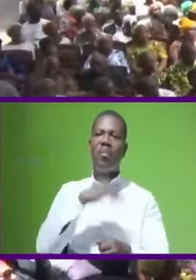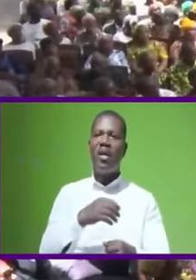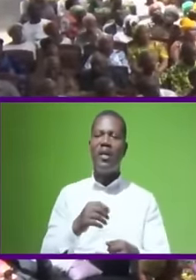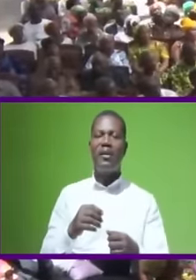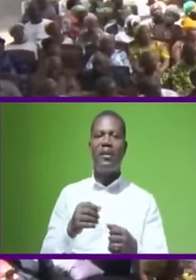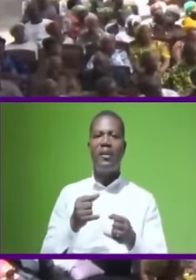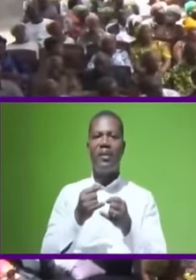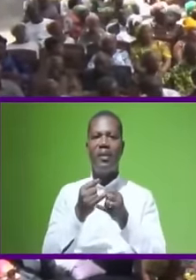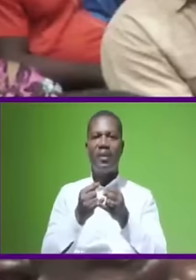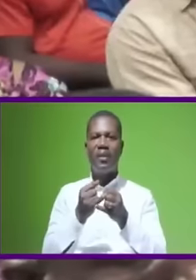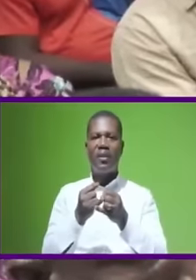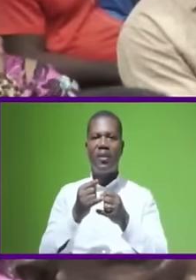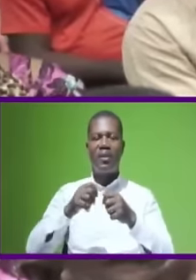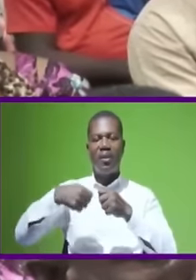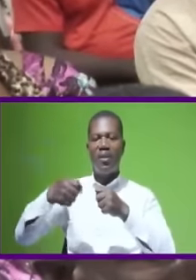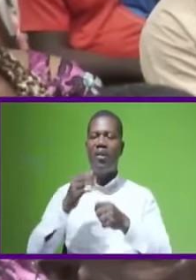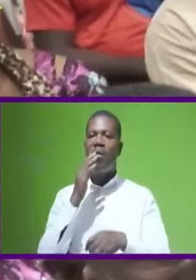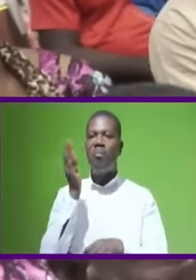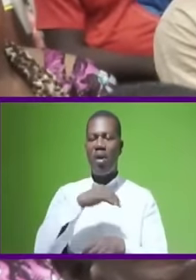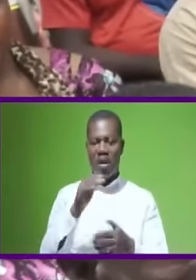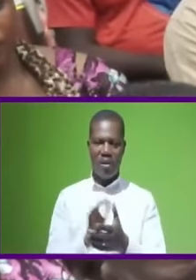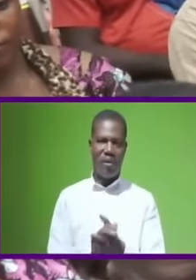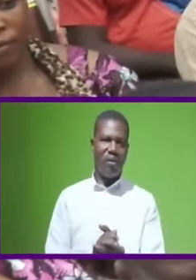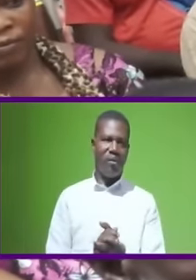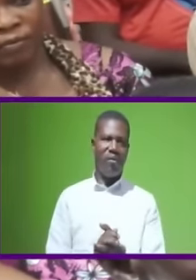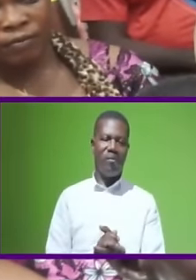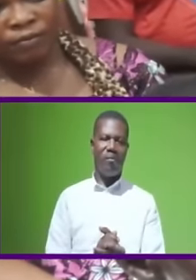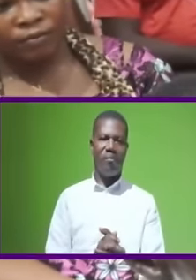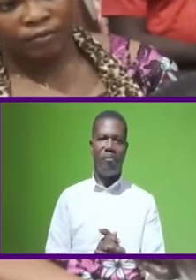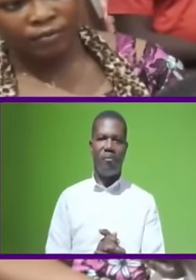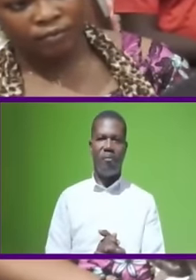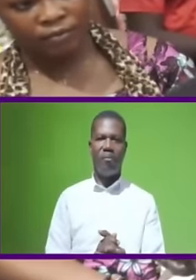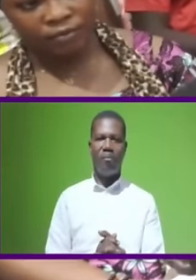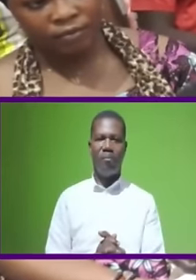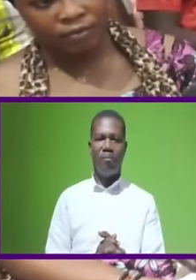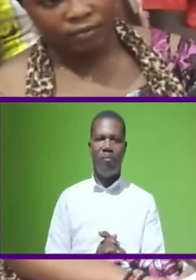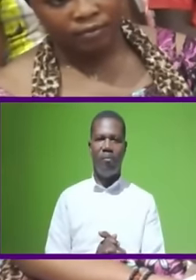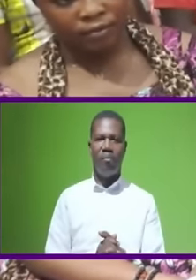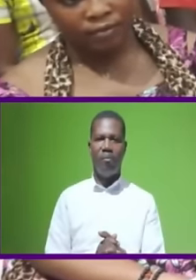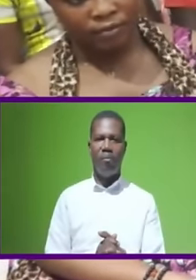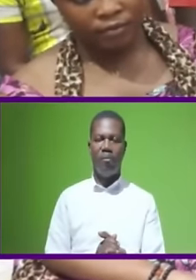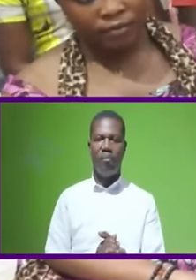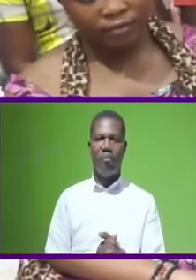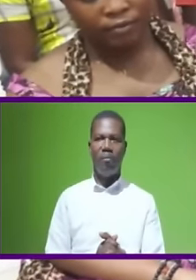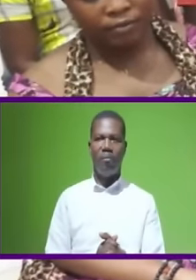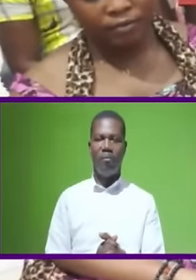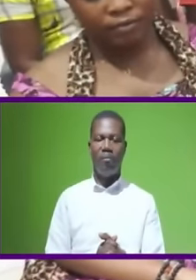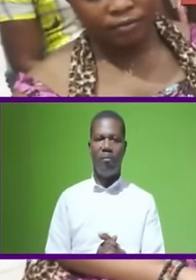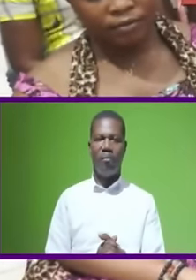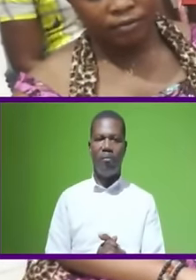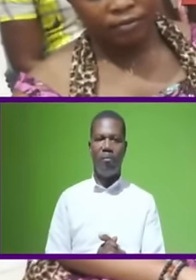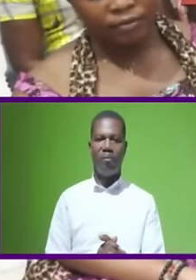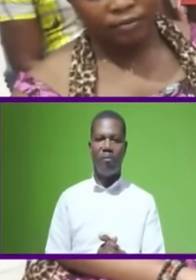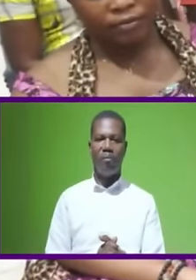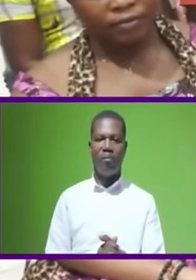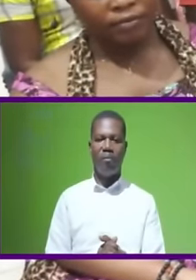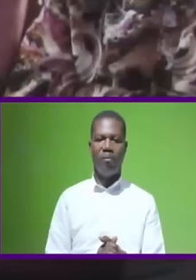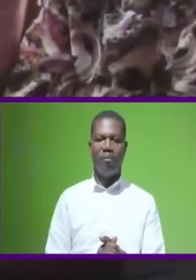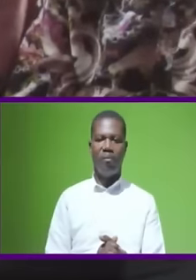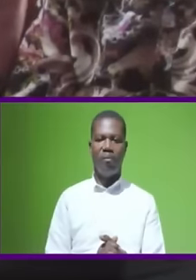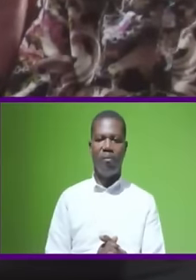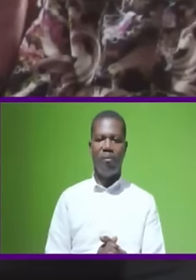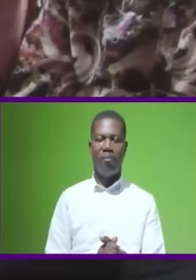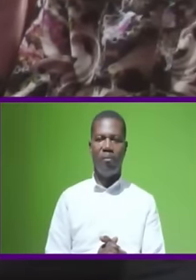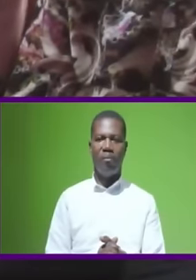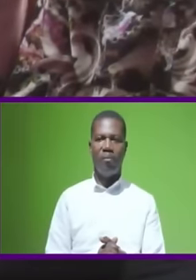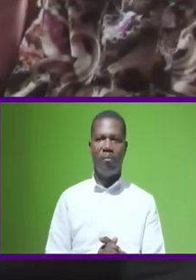a structural damage to the building going upwards, meaning that it will be from a wicked mason, a wicked steel